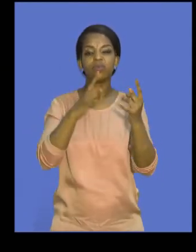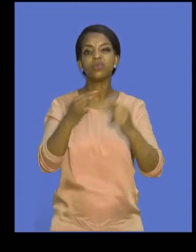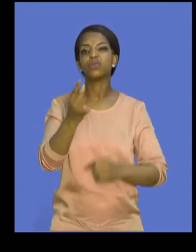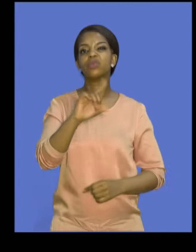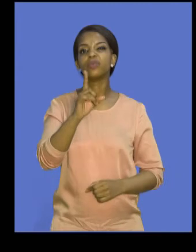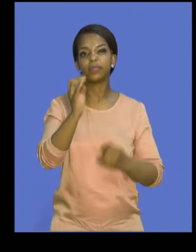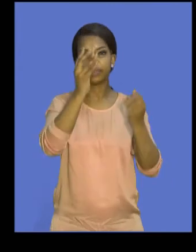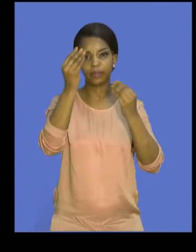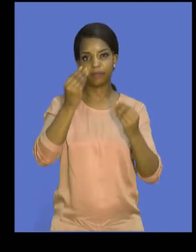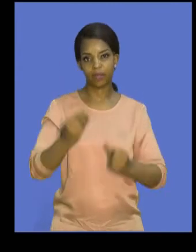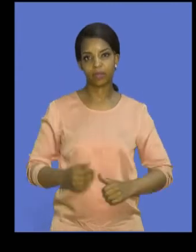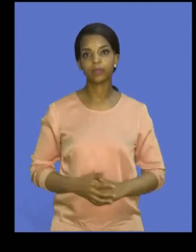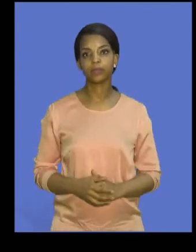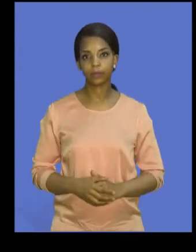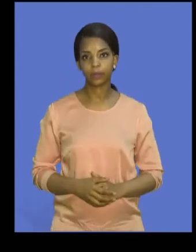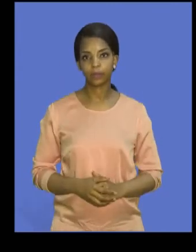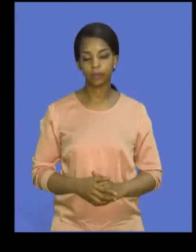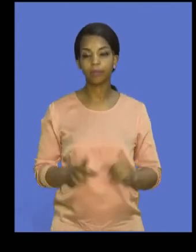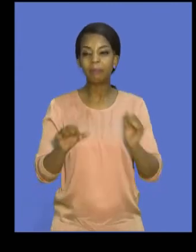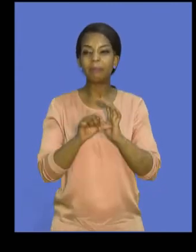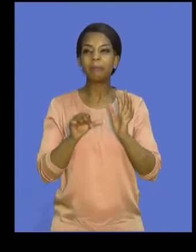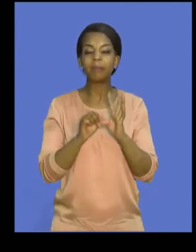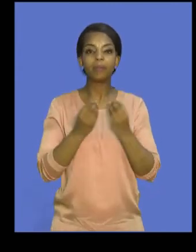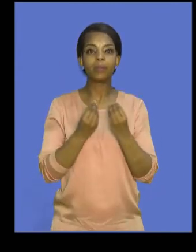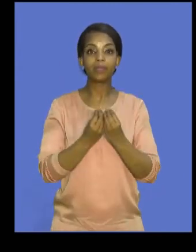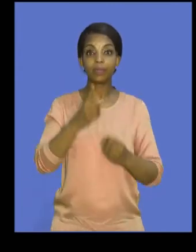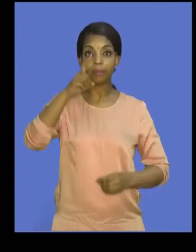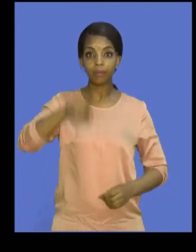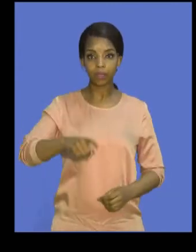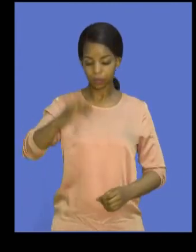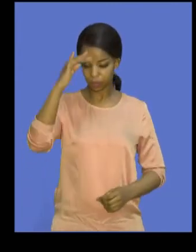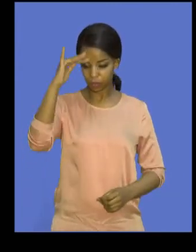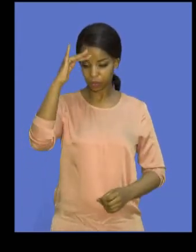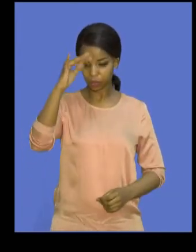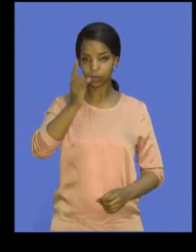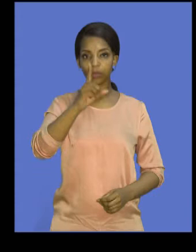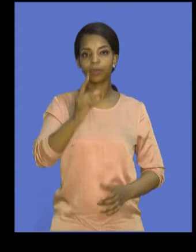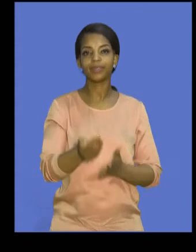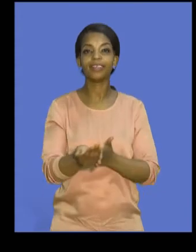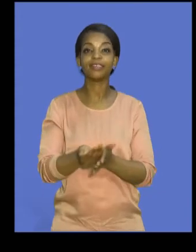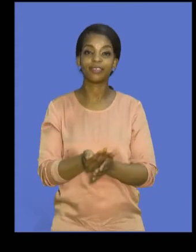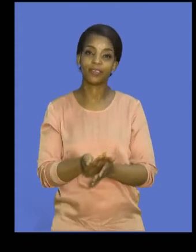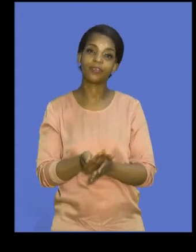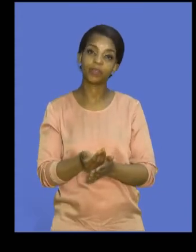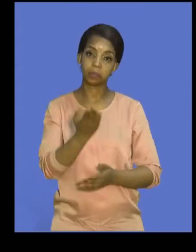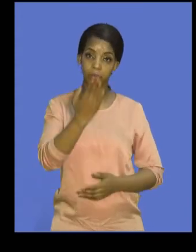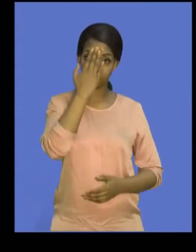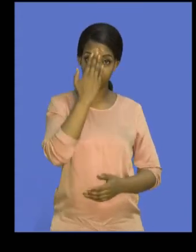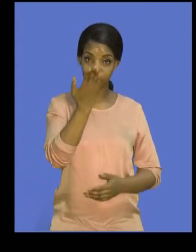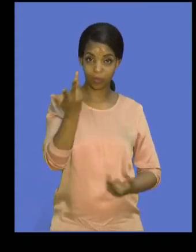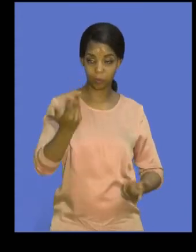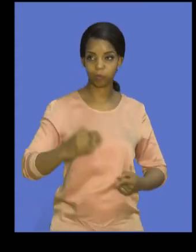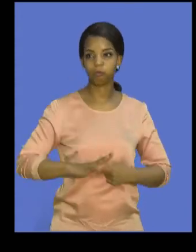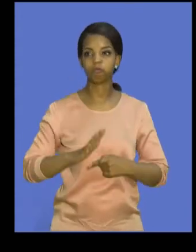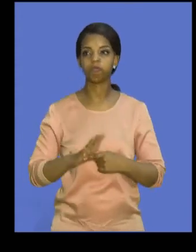The keywords that you just need to think about will be the concept of savings. So savings, you know, we teach you this